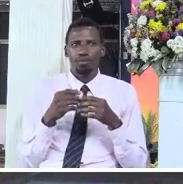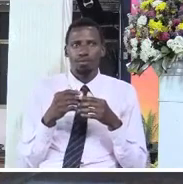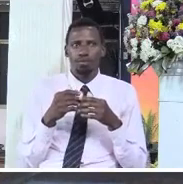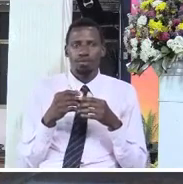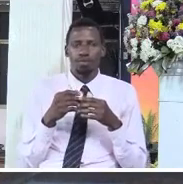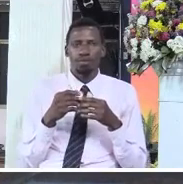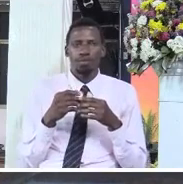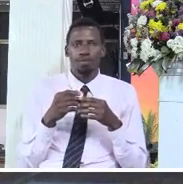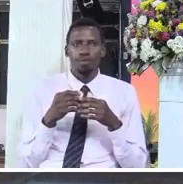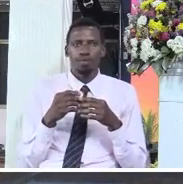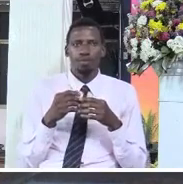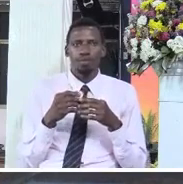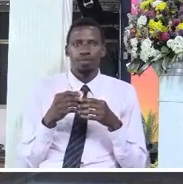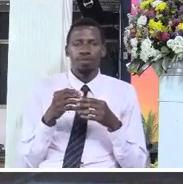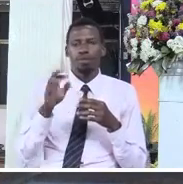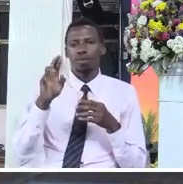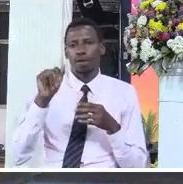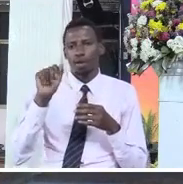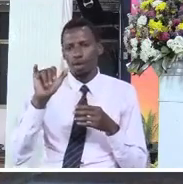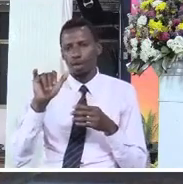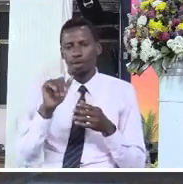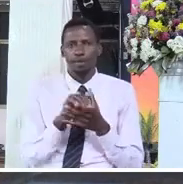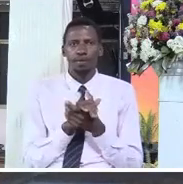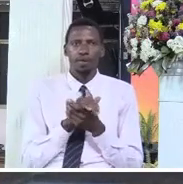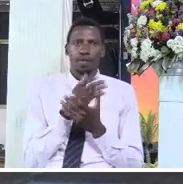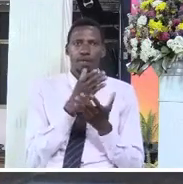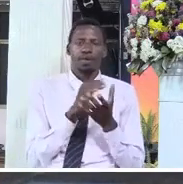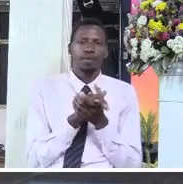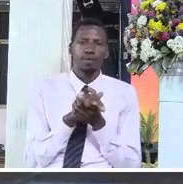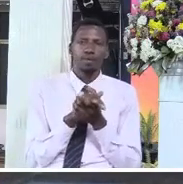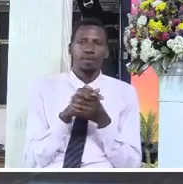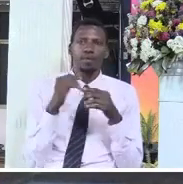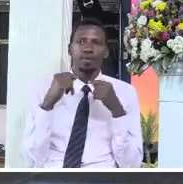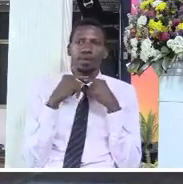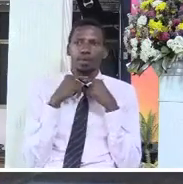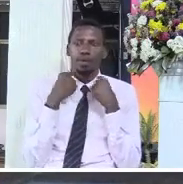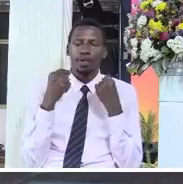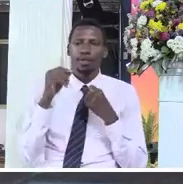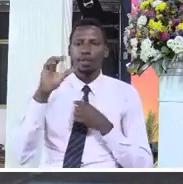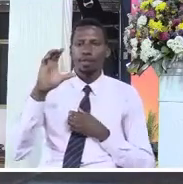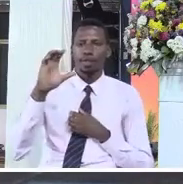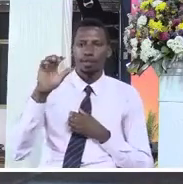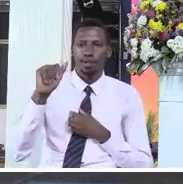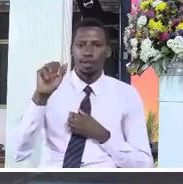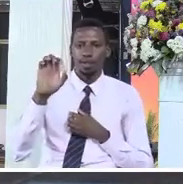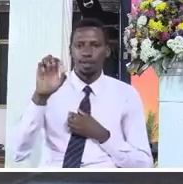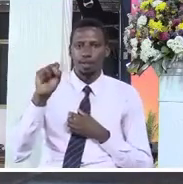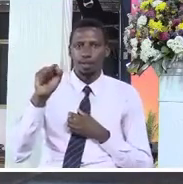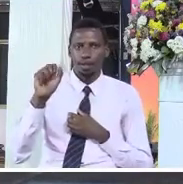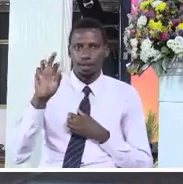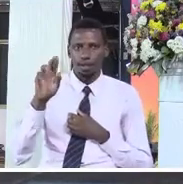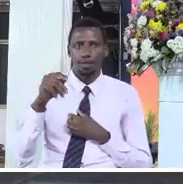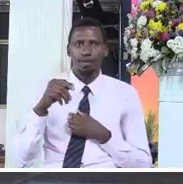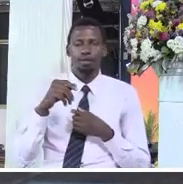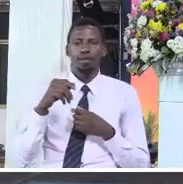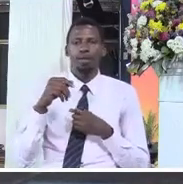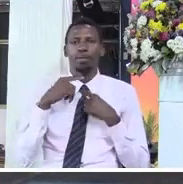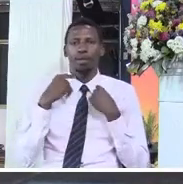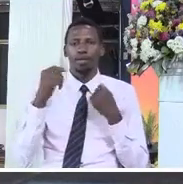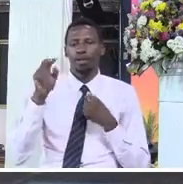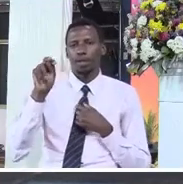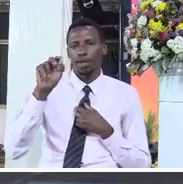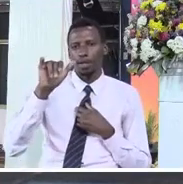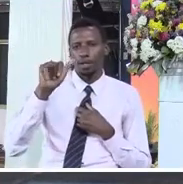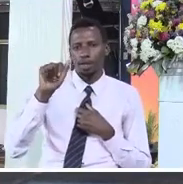we had people like Ray Ricketts, at least when I went to the university, Pastor Cesar Wamalika, Pastor Nyamwanda, Dan Mercy, then